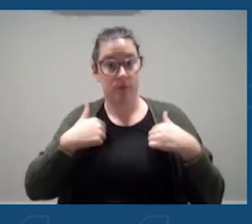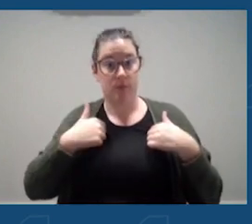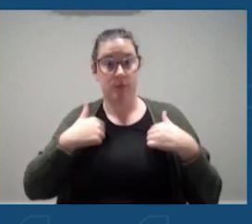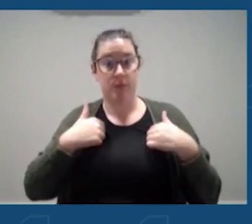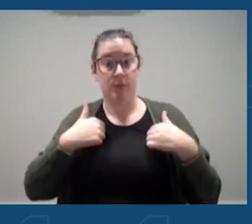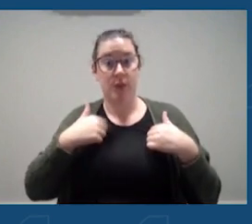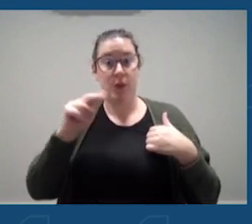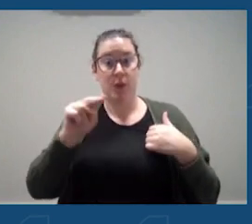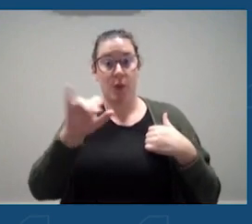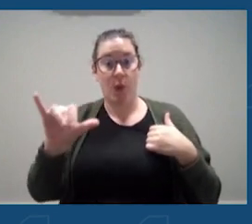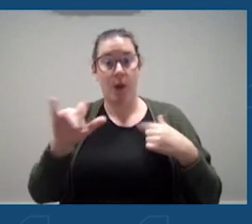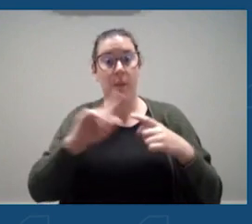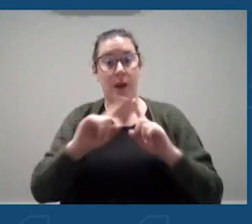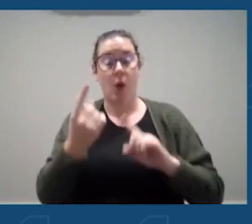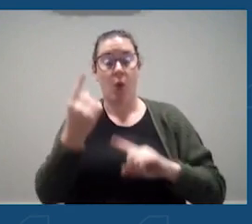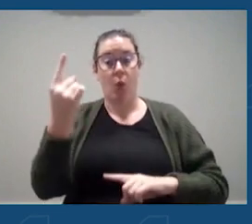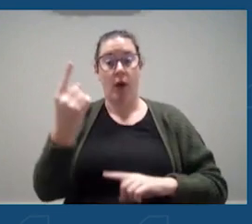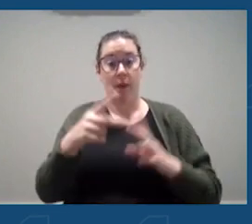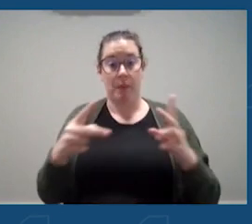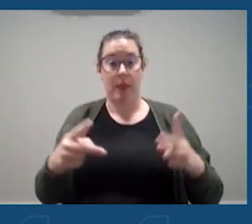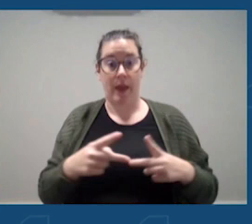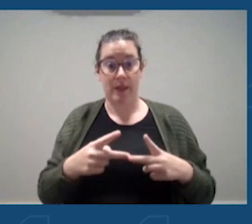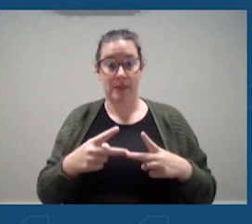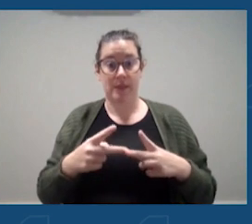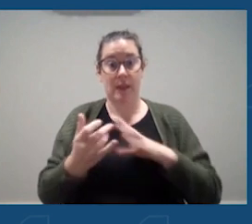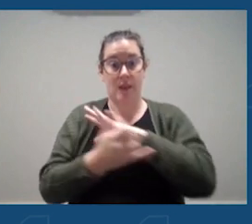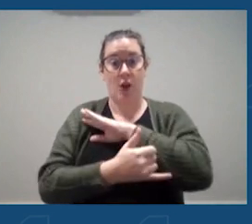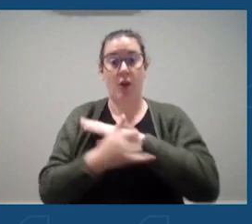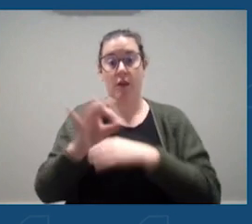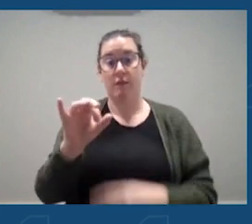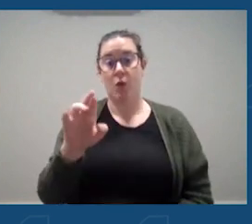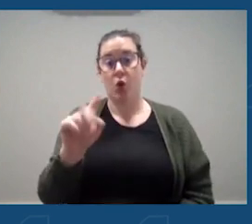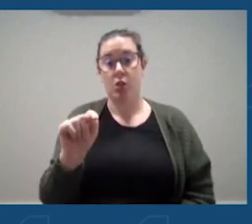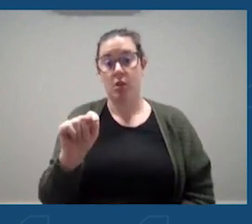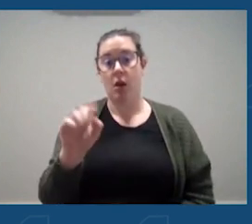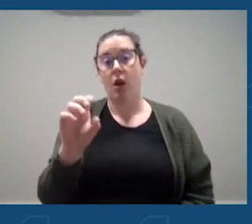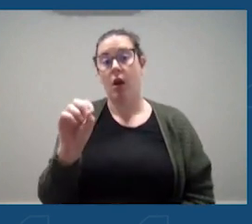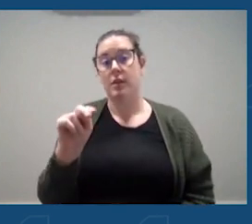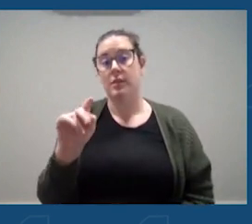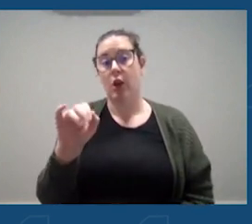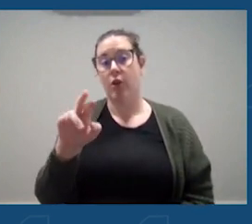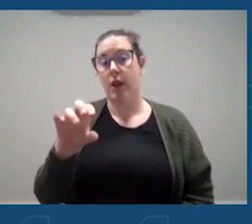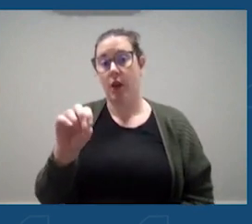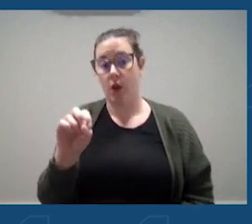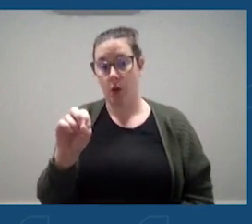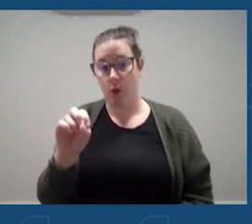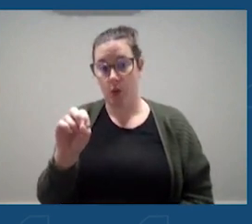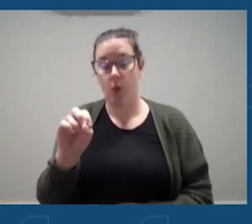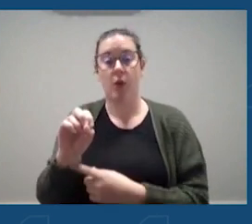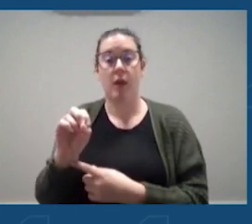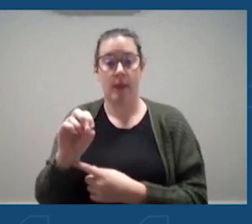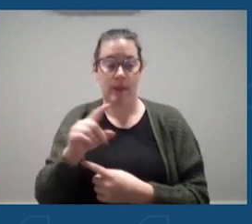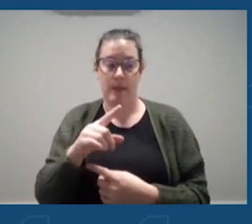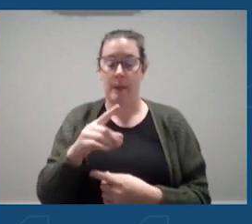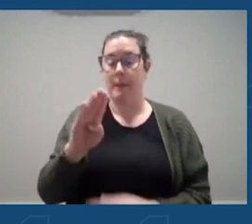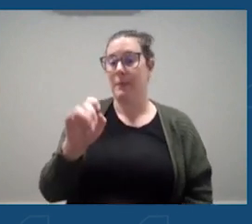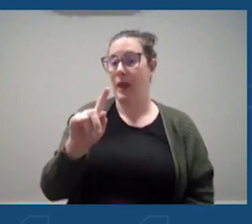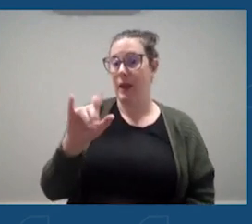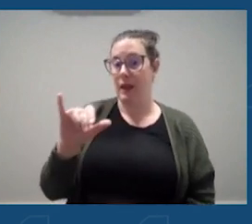one place in the country, Fort Ontario in Oswego. Patty Kenner made sure I go there. Is Patty Kenner in the